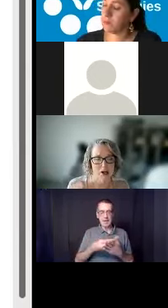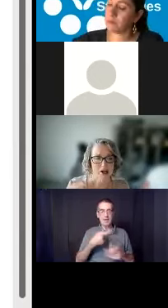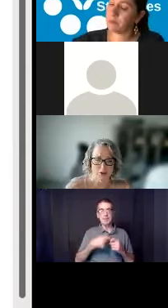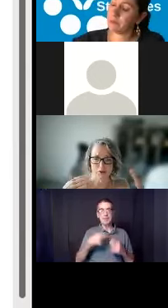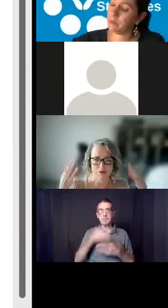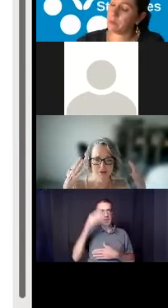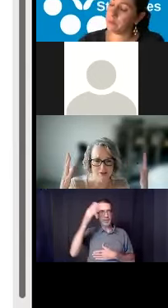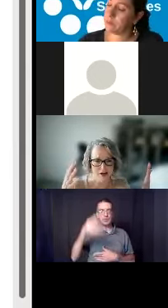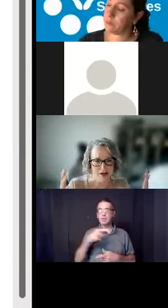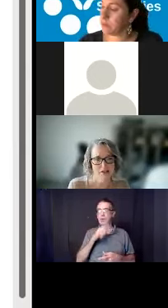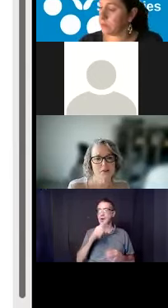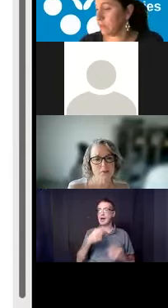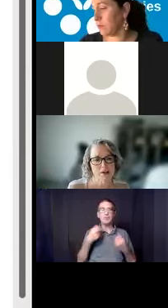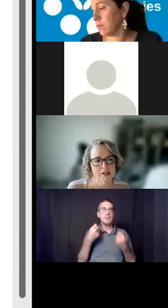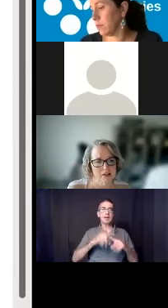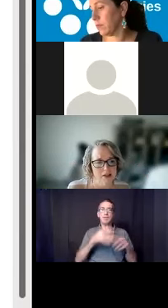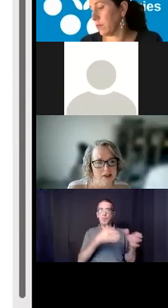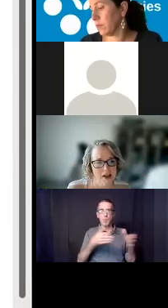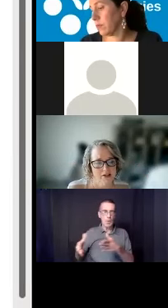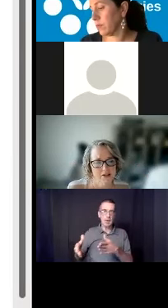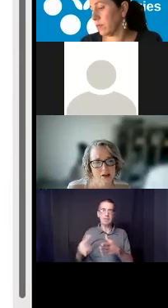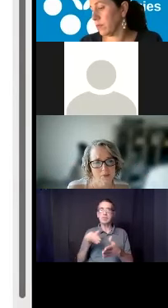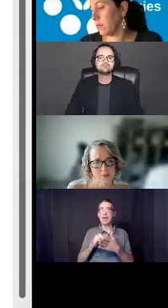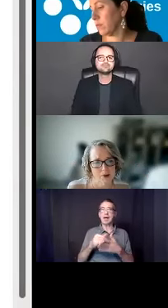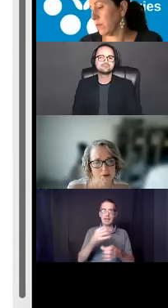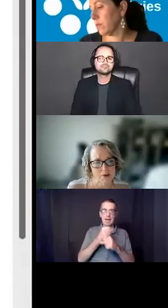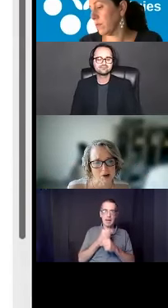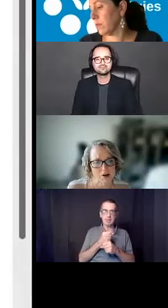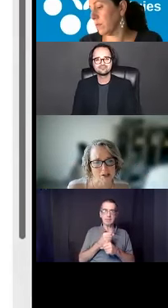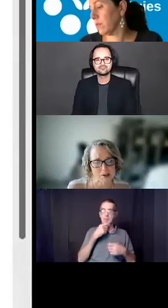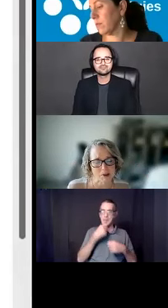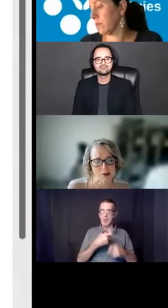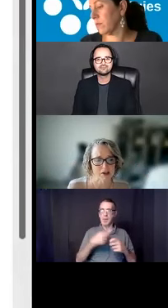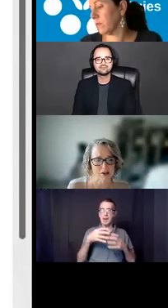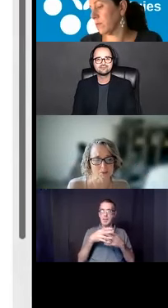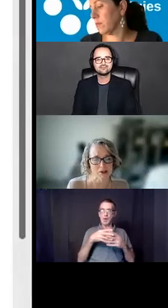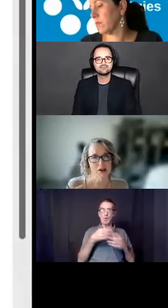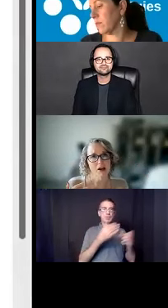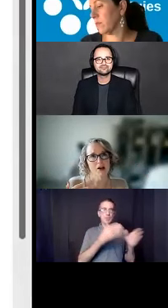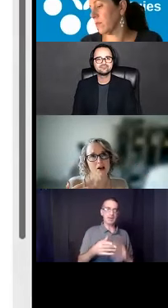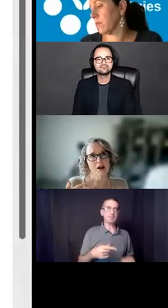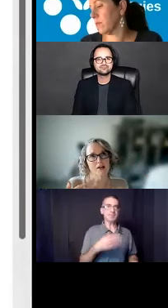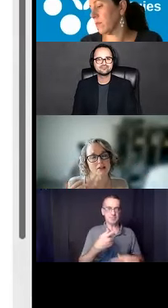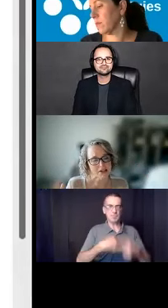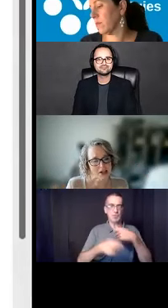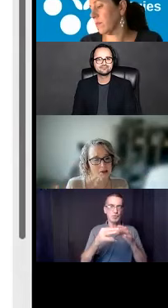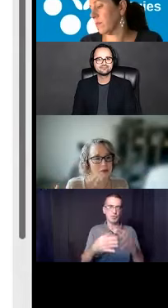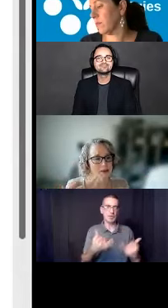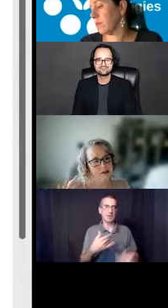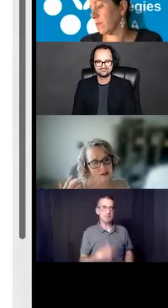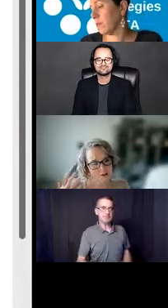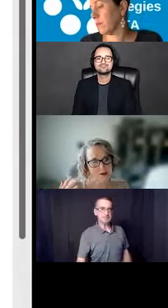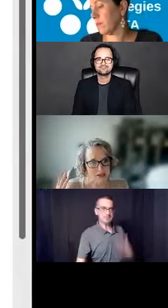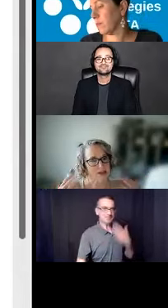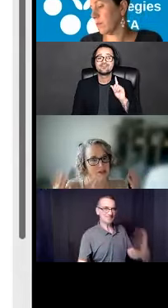future. So there are lots of different ways that gains made with American Rescue Plan money could be sustained, but